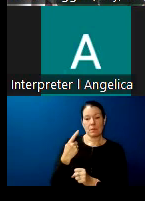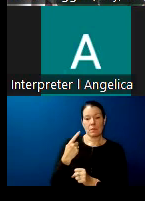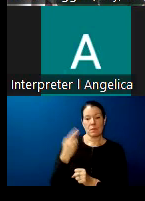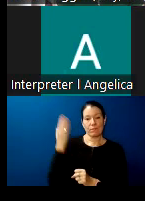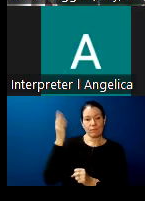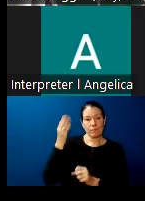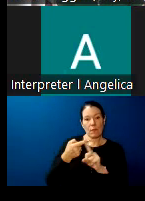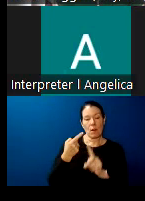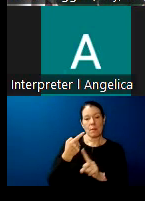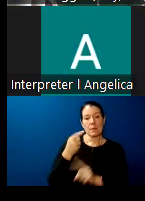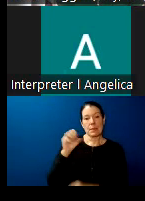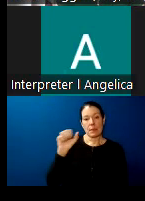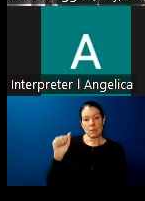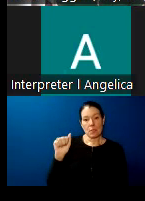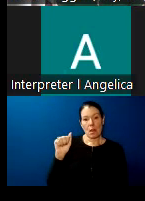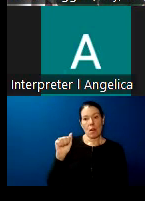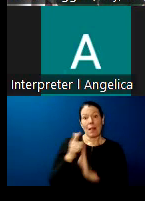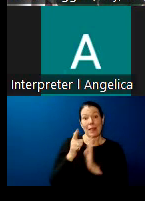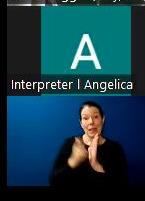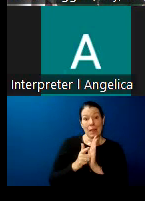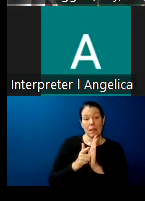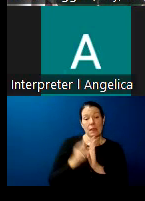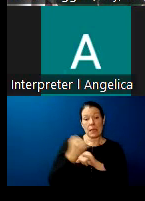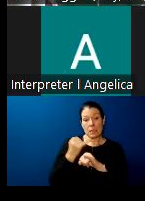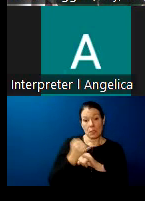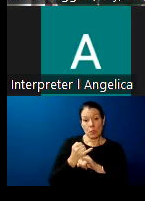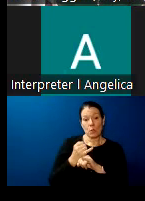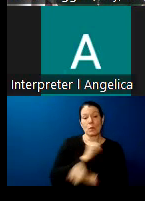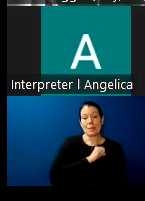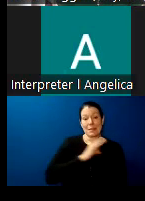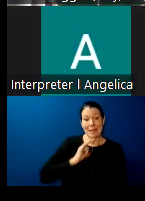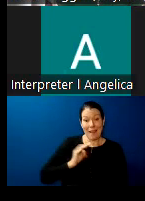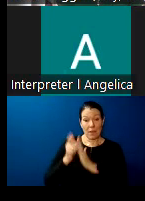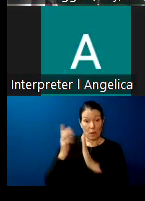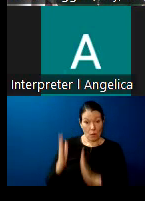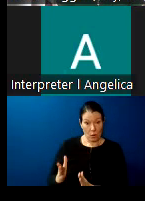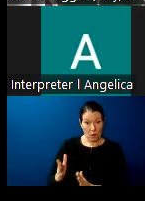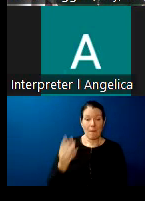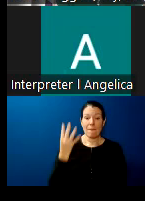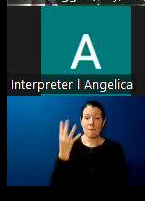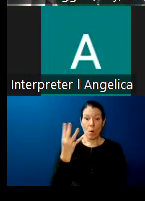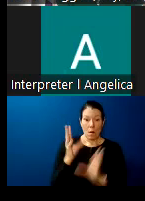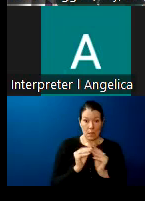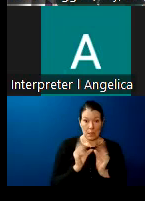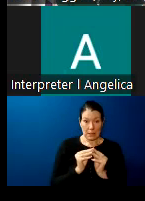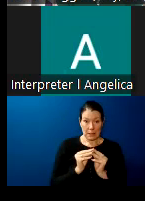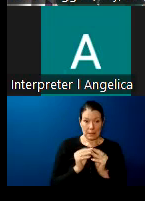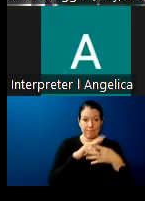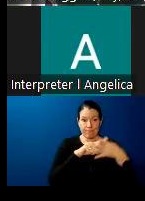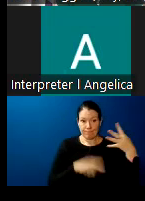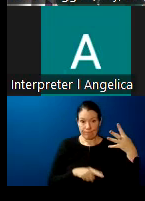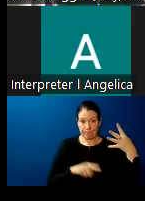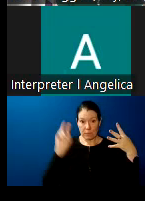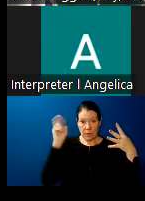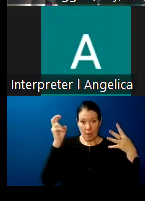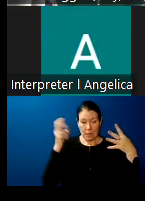assault staff attorneys, Sexual Assault Legal Institute staff attorneys. It was 4 sessions. Here are the topics. So